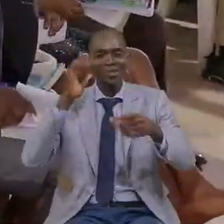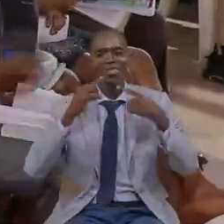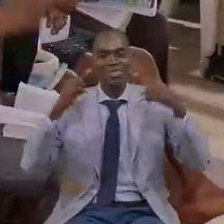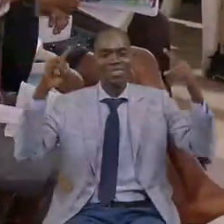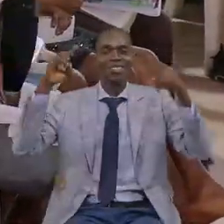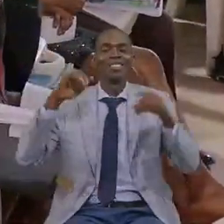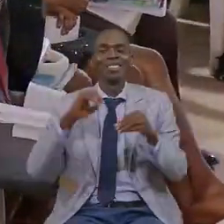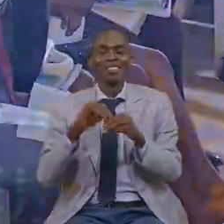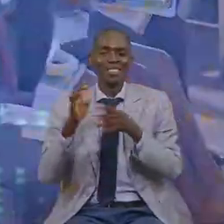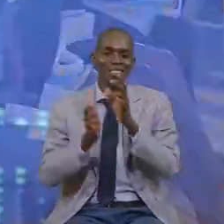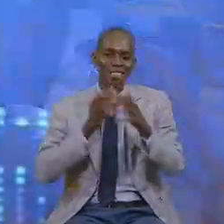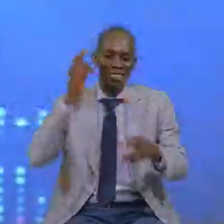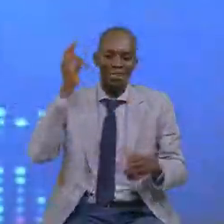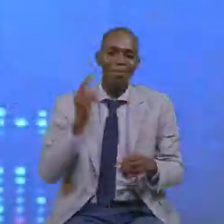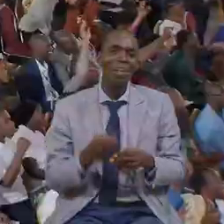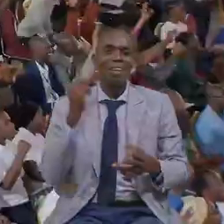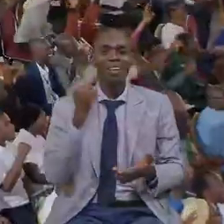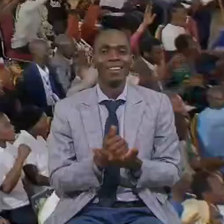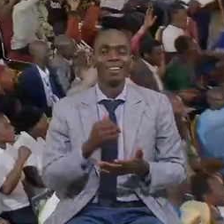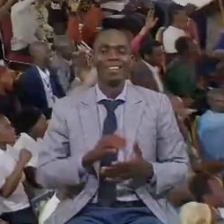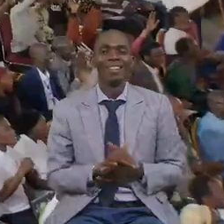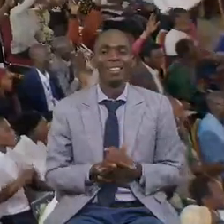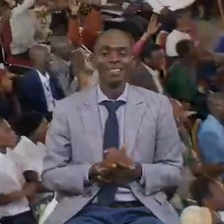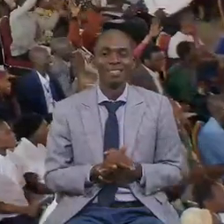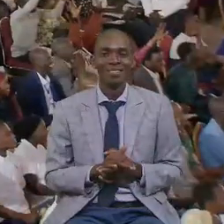you will succeed.